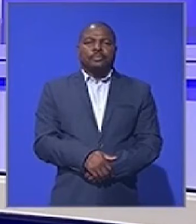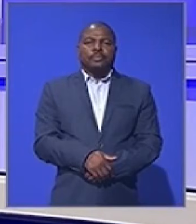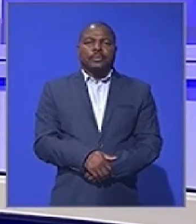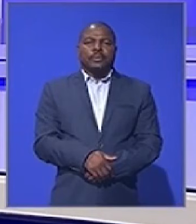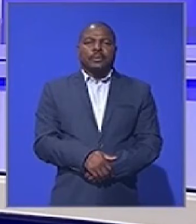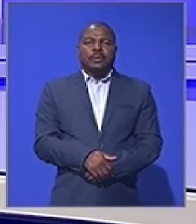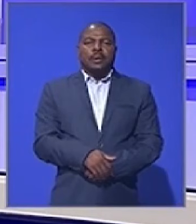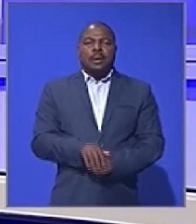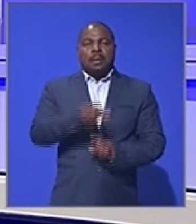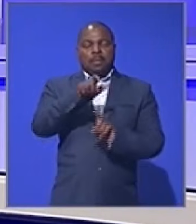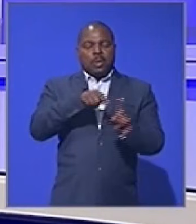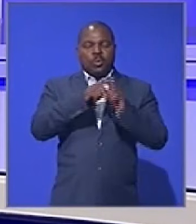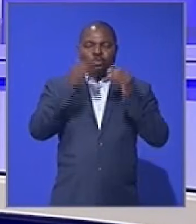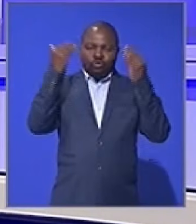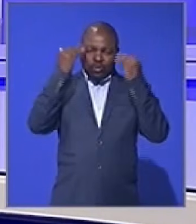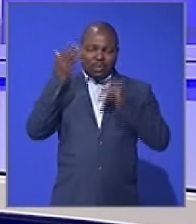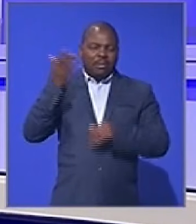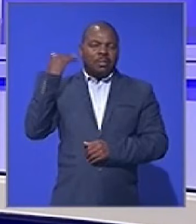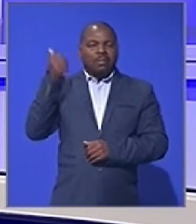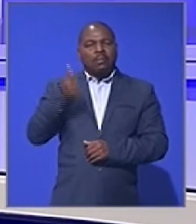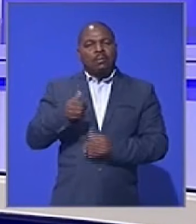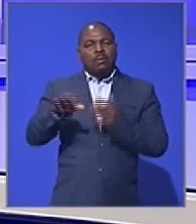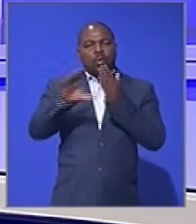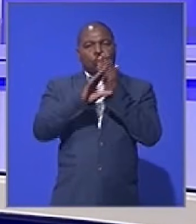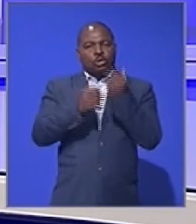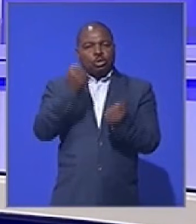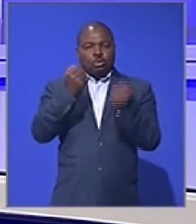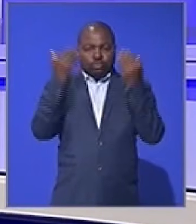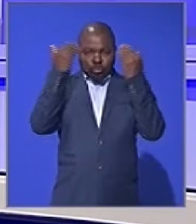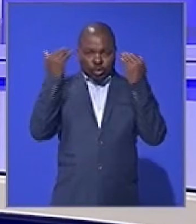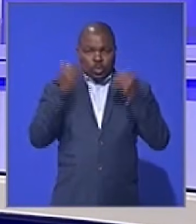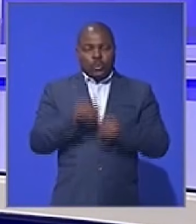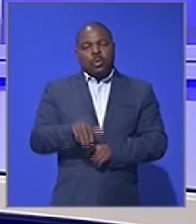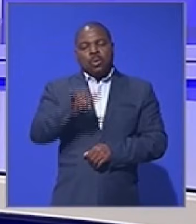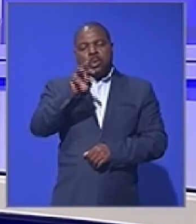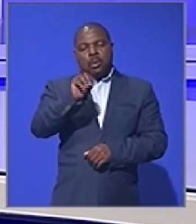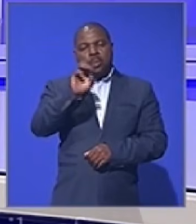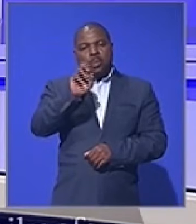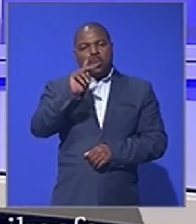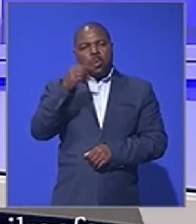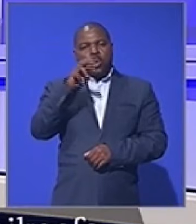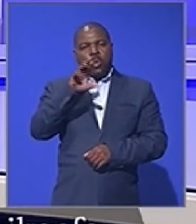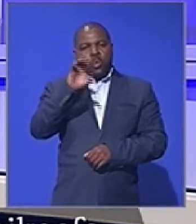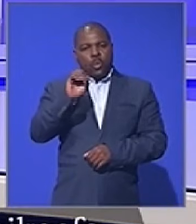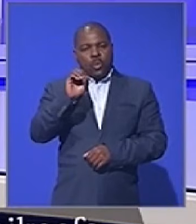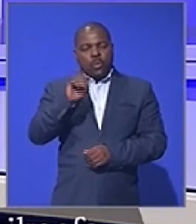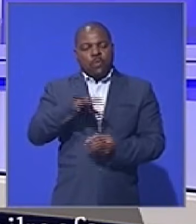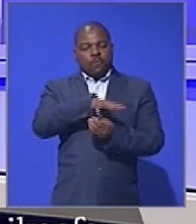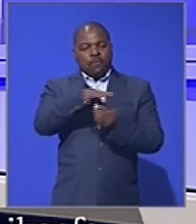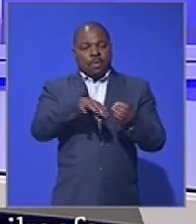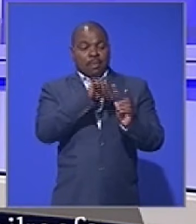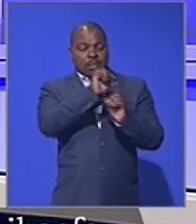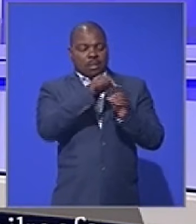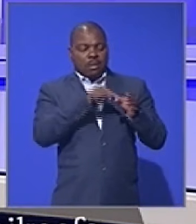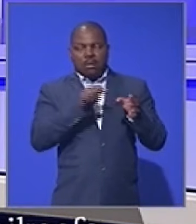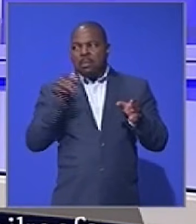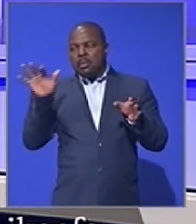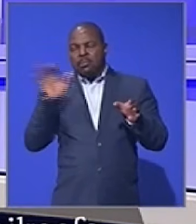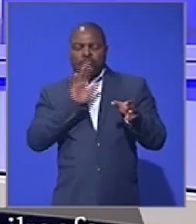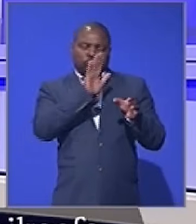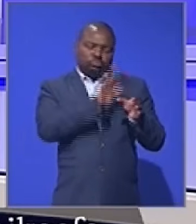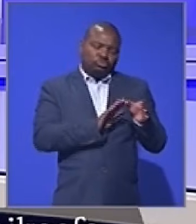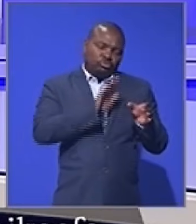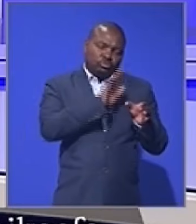Balapa la bomohu moahlodi wa kgorotsheko ya molaotheo Yvonne Mokgoro ba tšwela pele go amogela melaetša ya